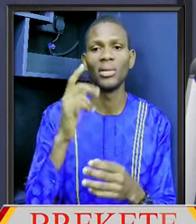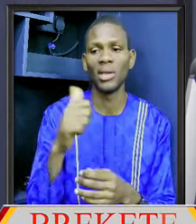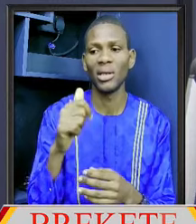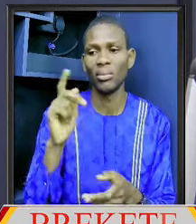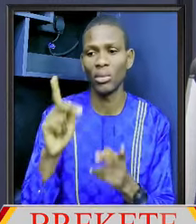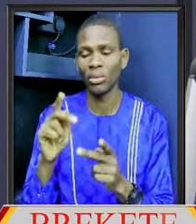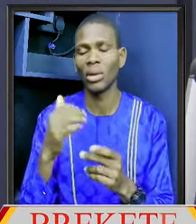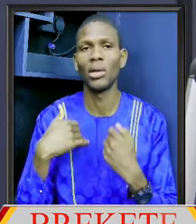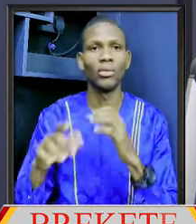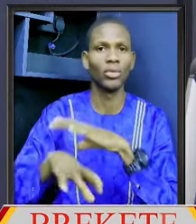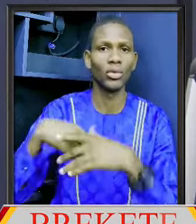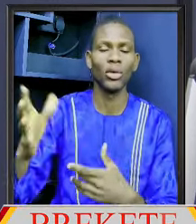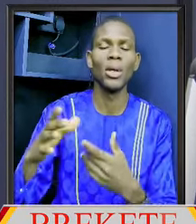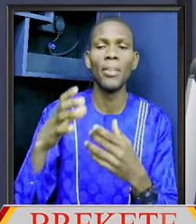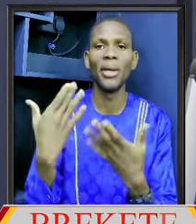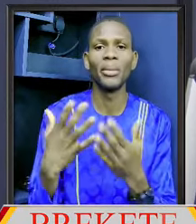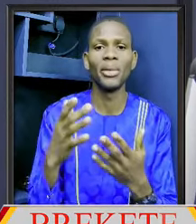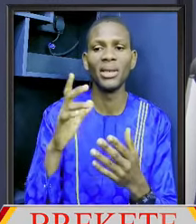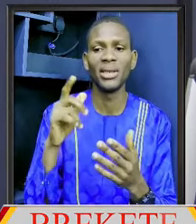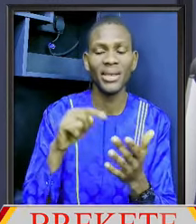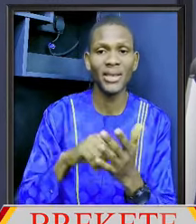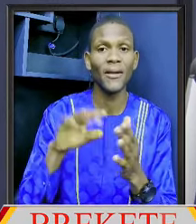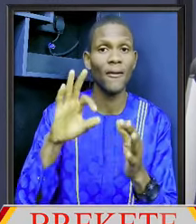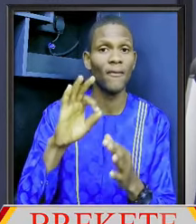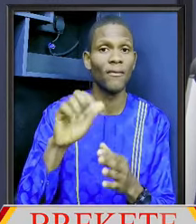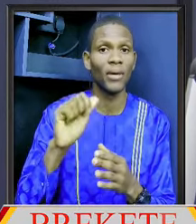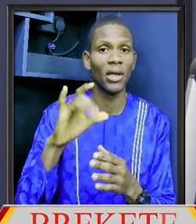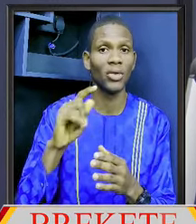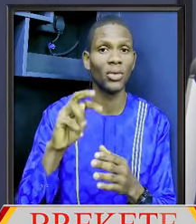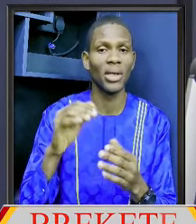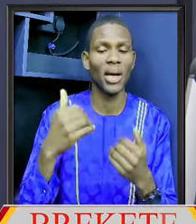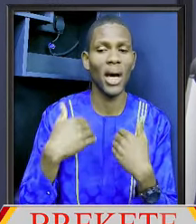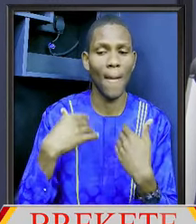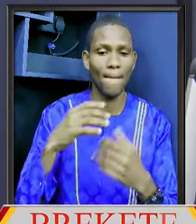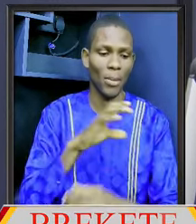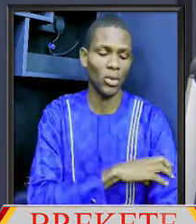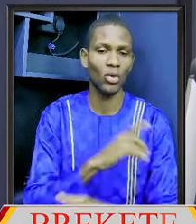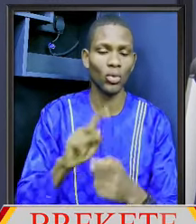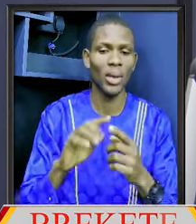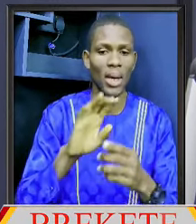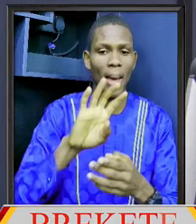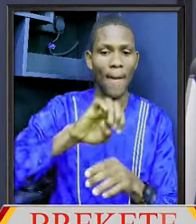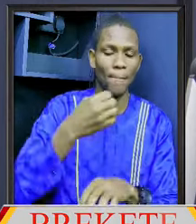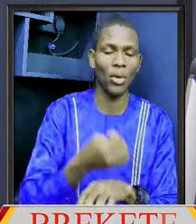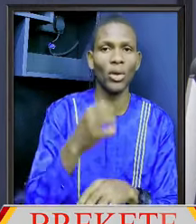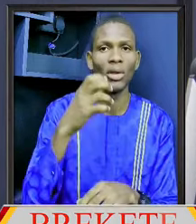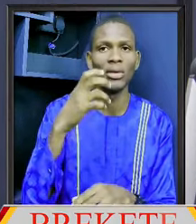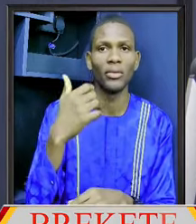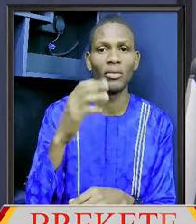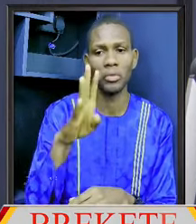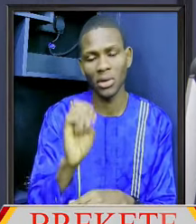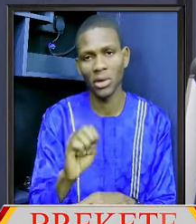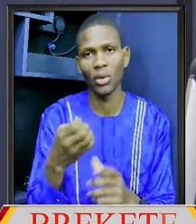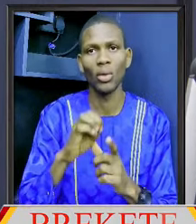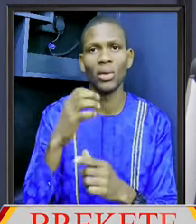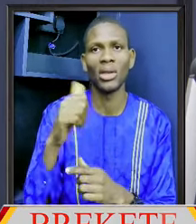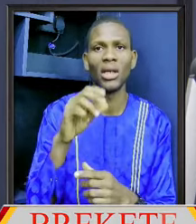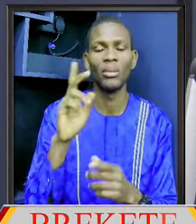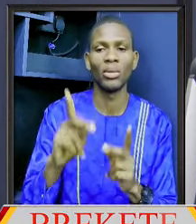capacity to employ like maybe 20 people, 40 people. This 10 will go.